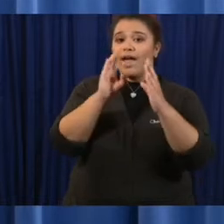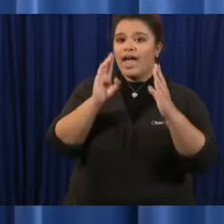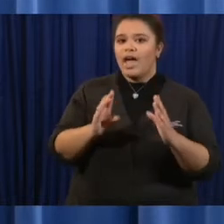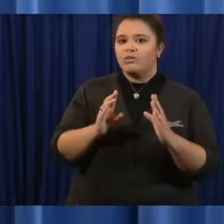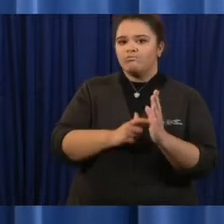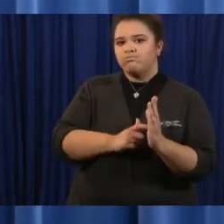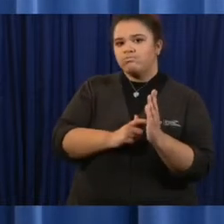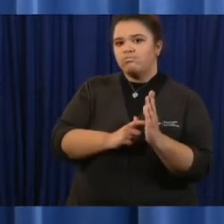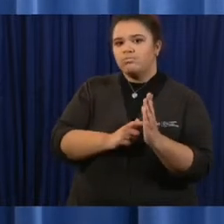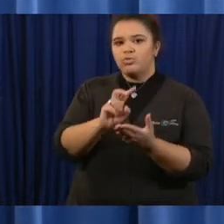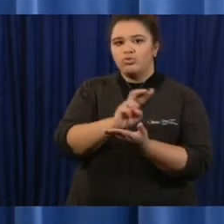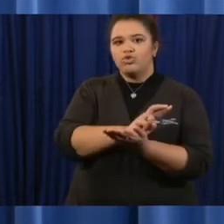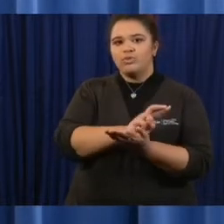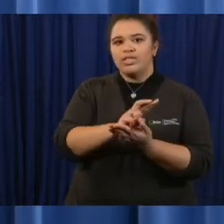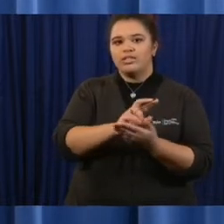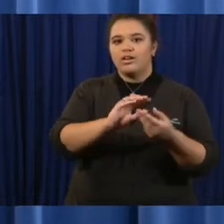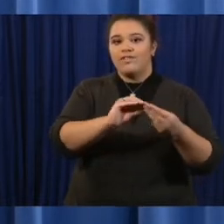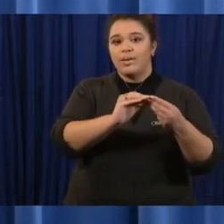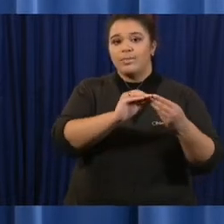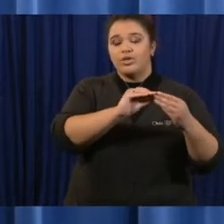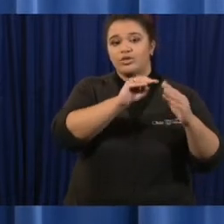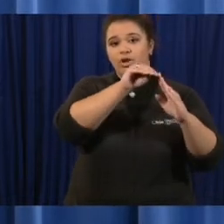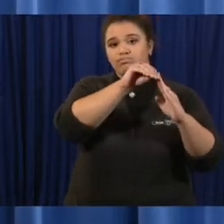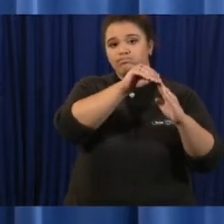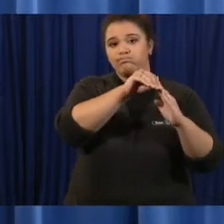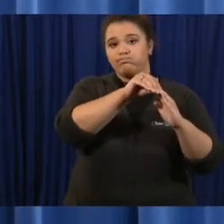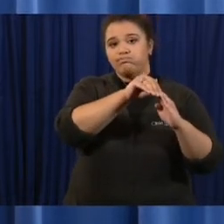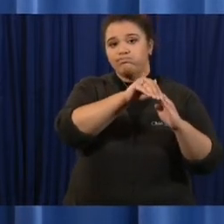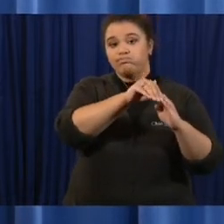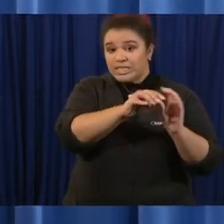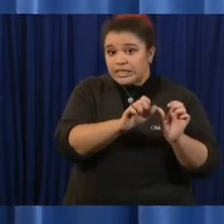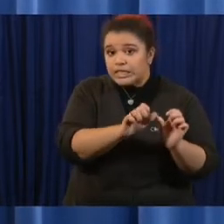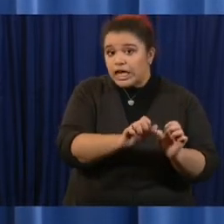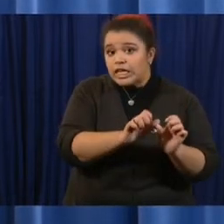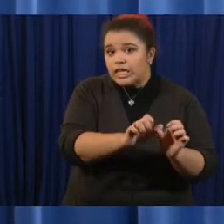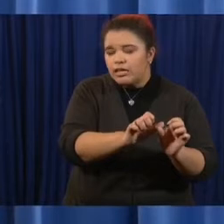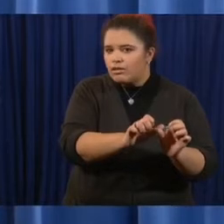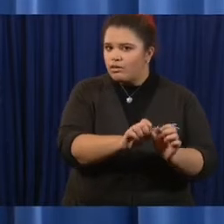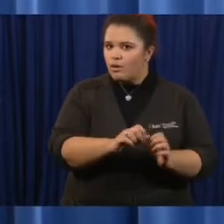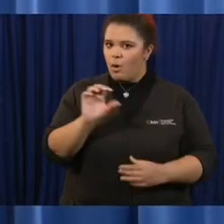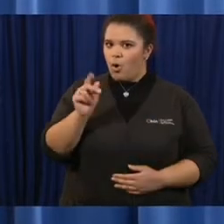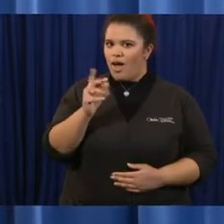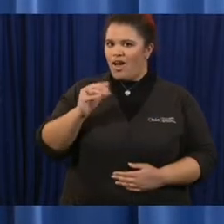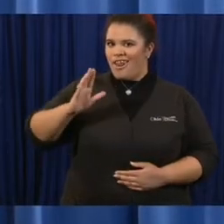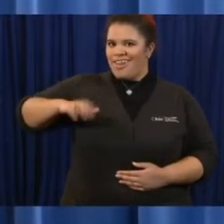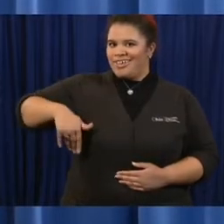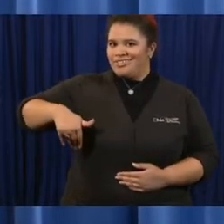numbers. Ohio's not there. How do you justify going forward?